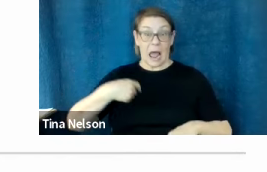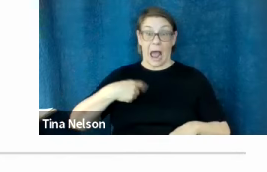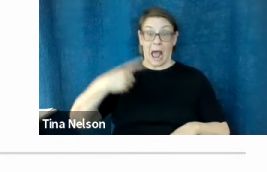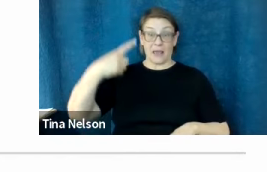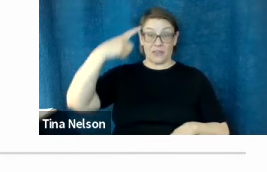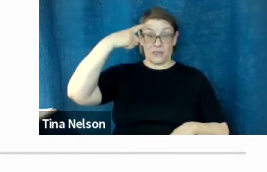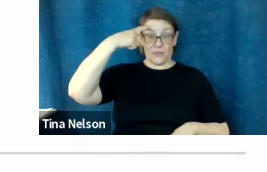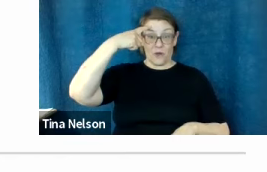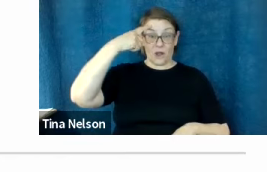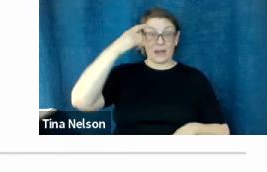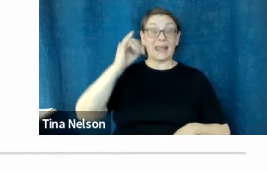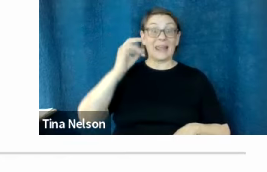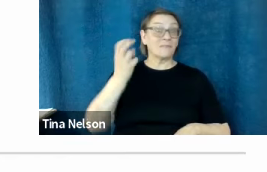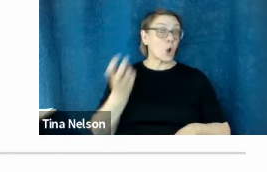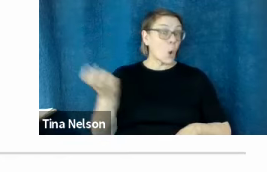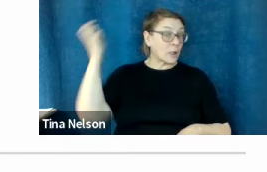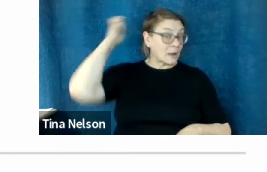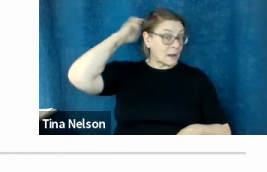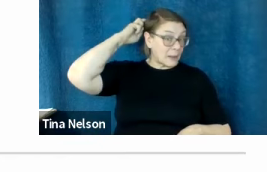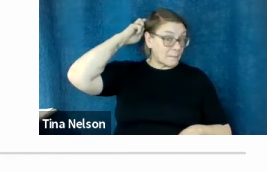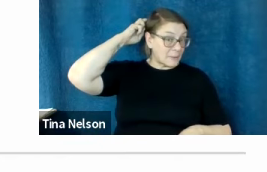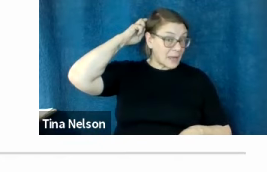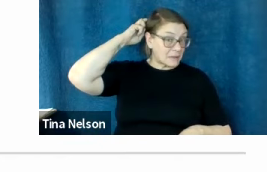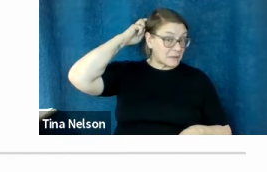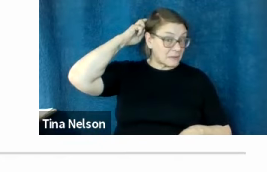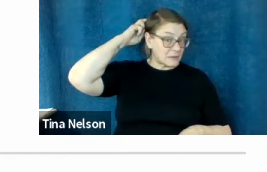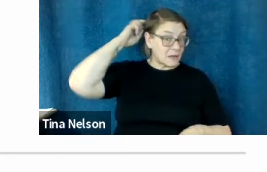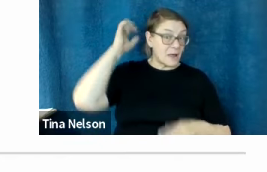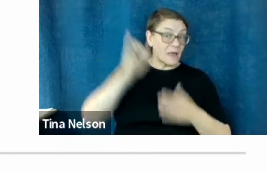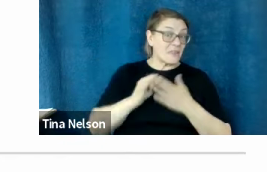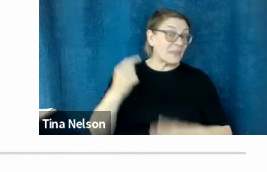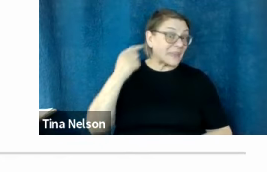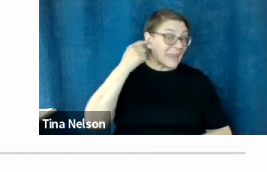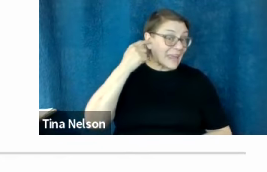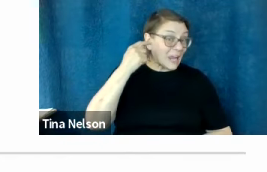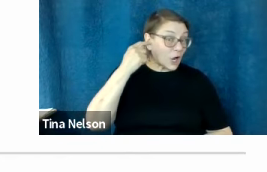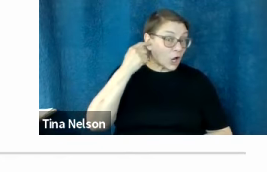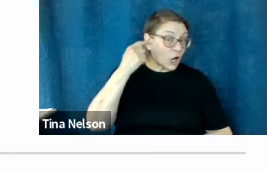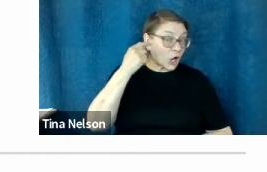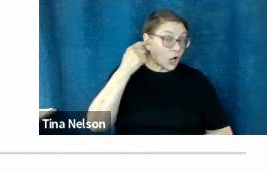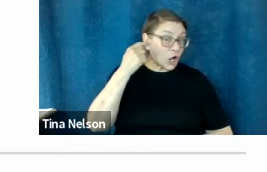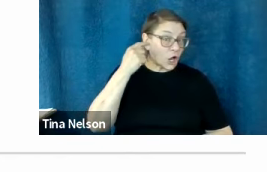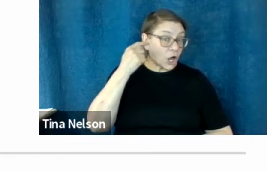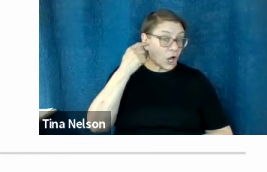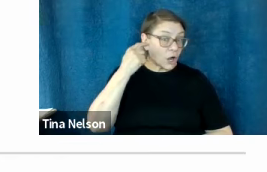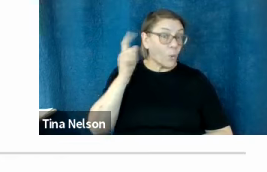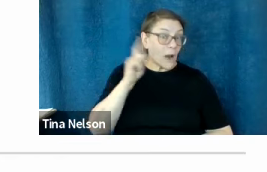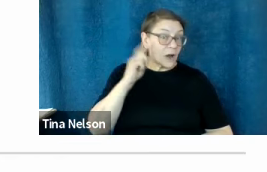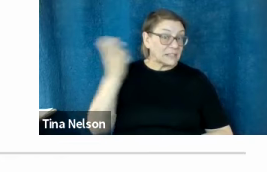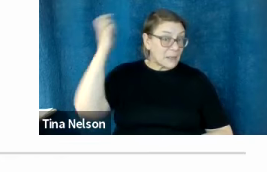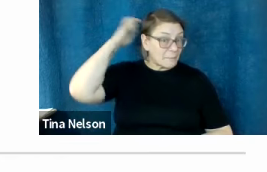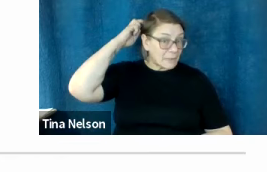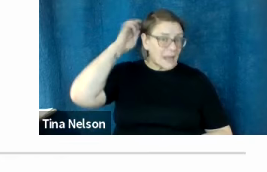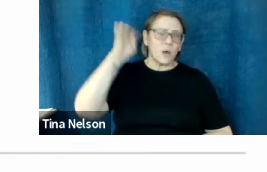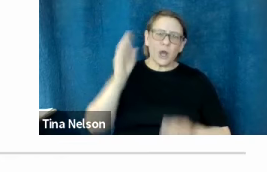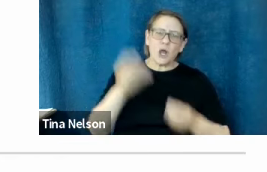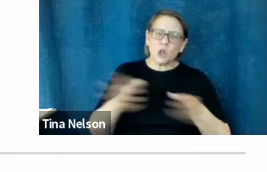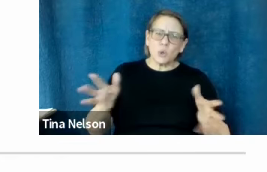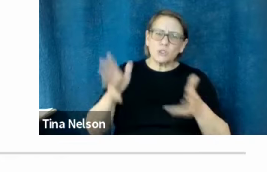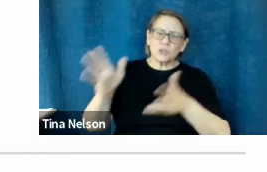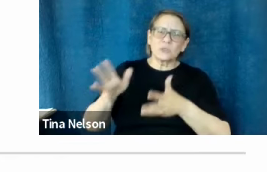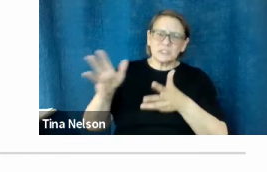that when a cochlear implant is implanted, that the ear that is implanted does lose any residual